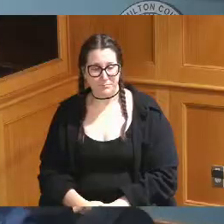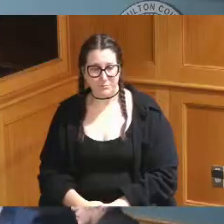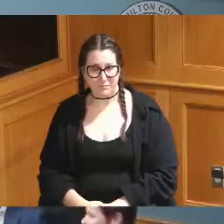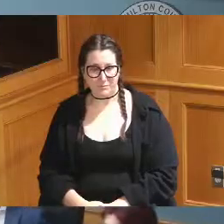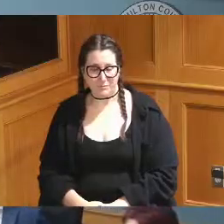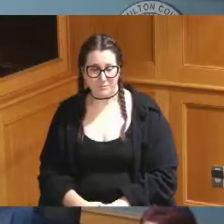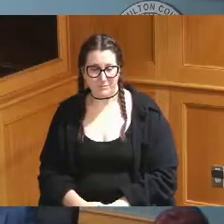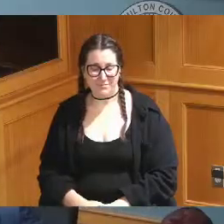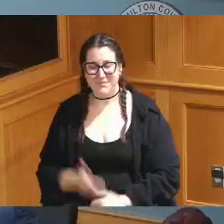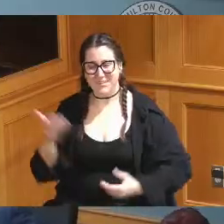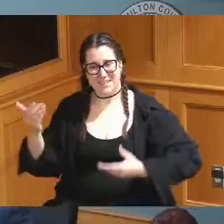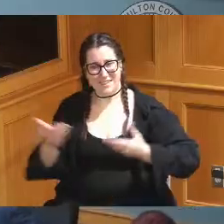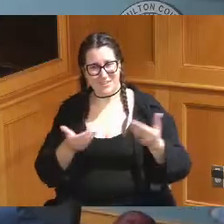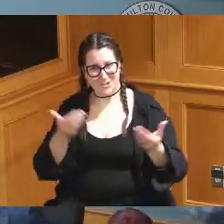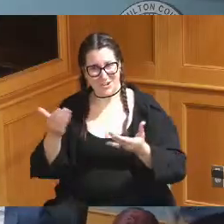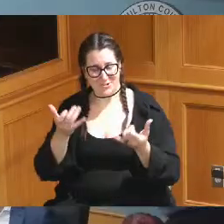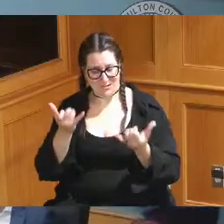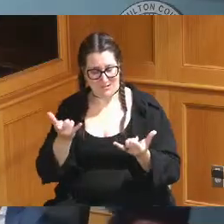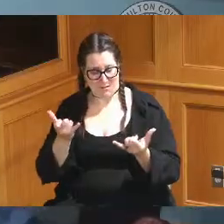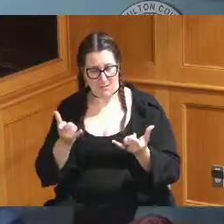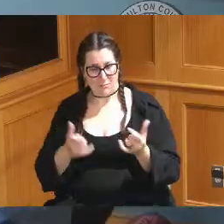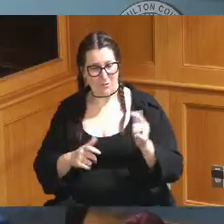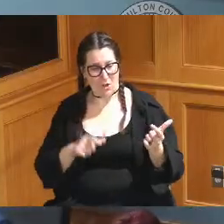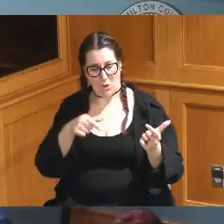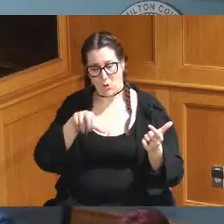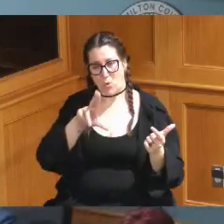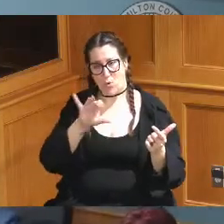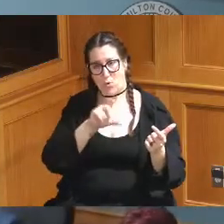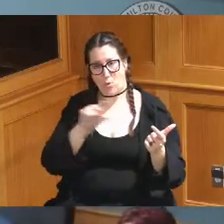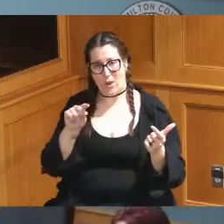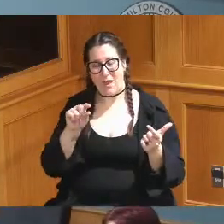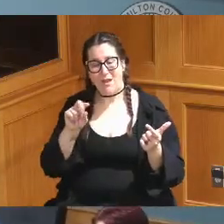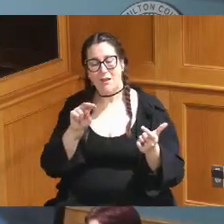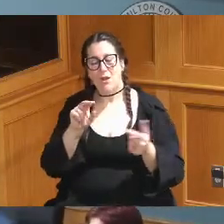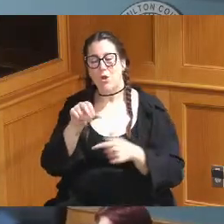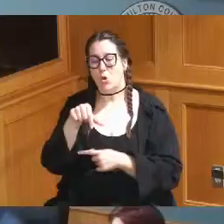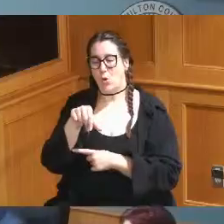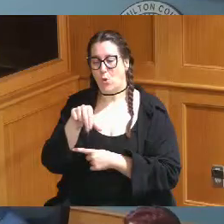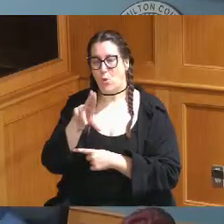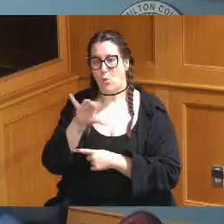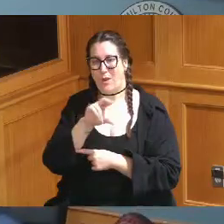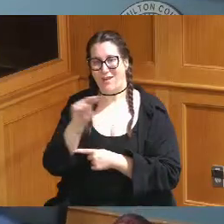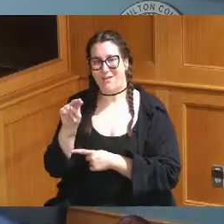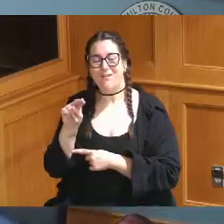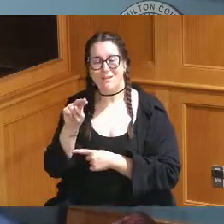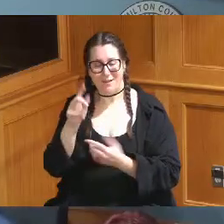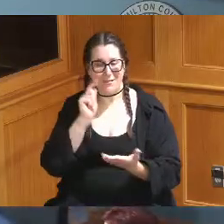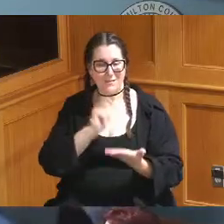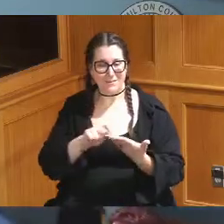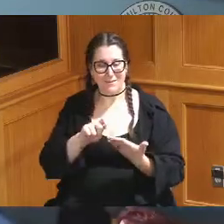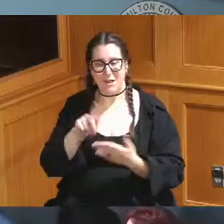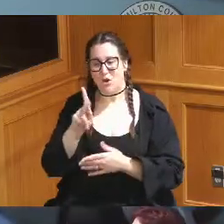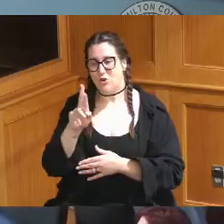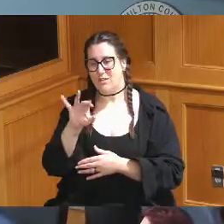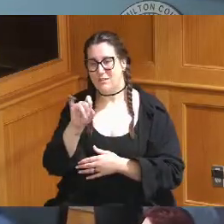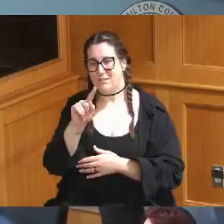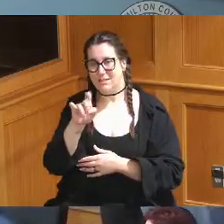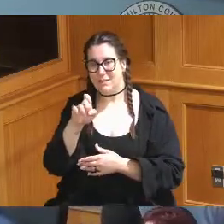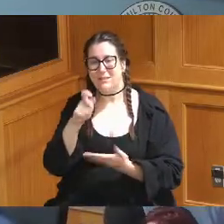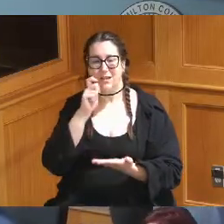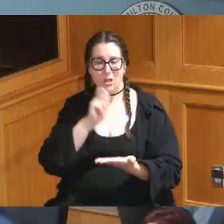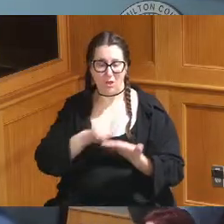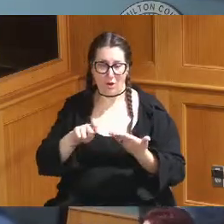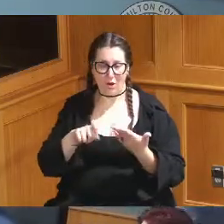Let's do introductions from the dais. Quinn Falter, Executive Assistant. Christy Rischel, Assistant Clerk. Stephanie